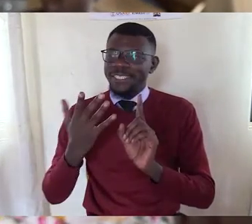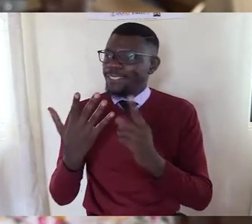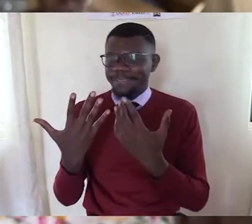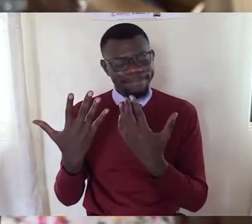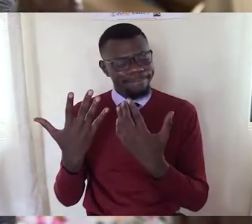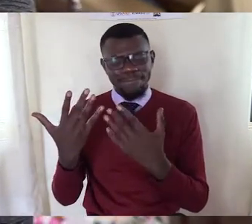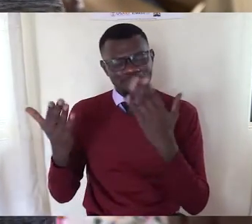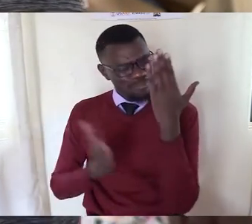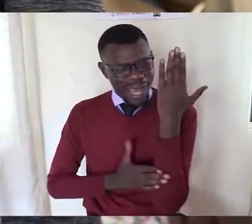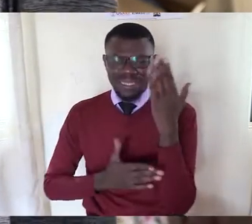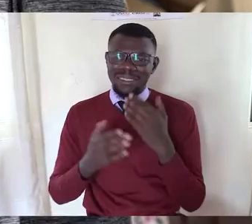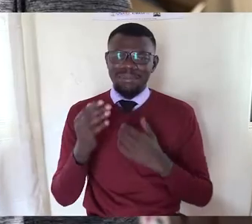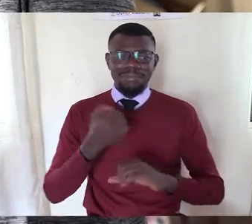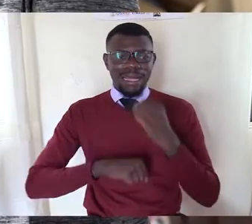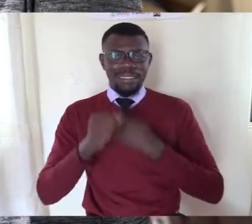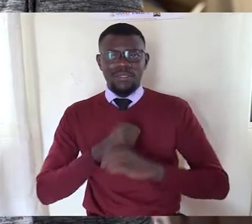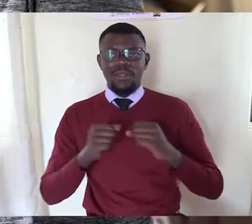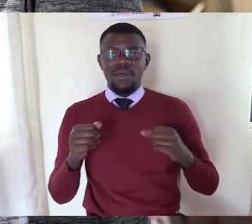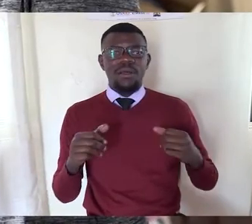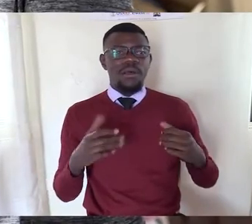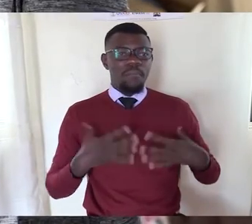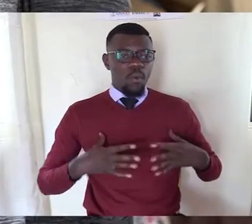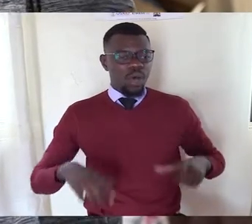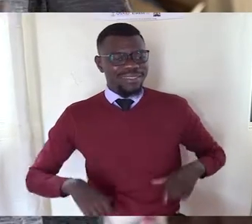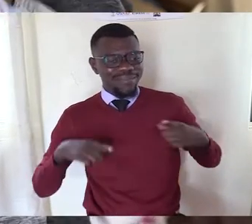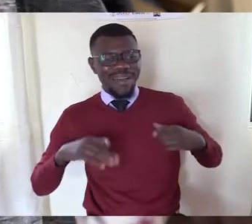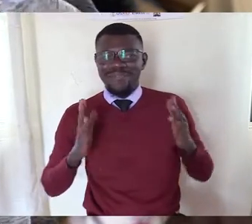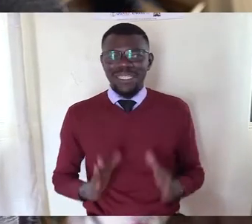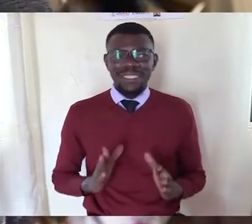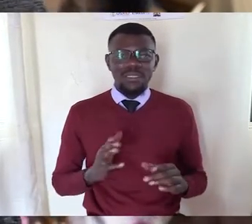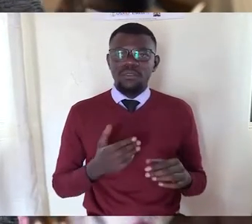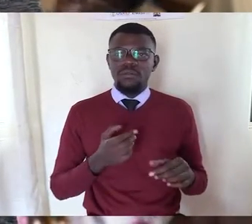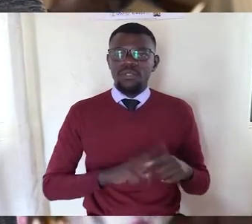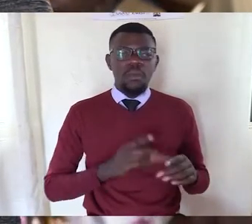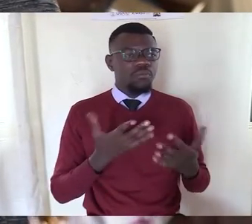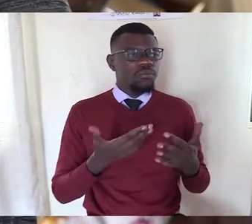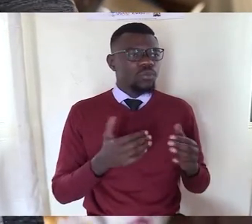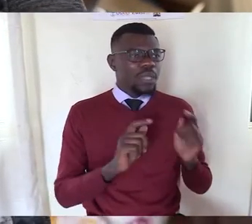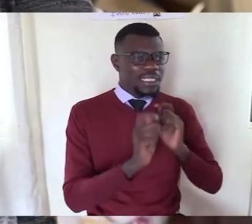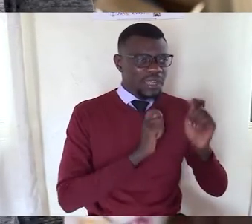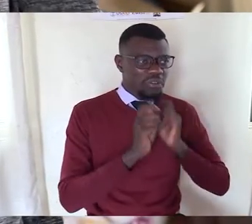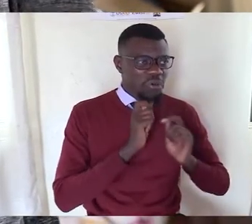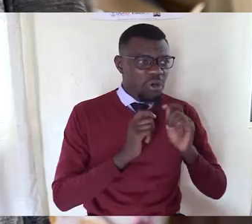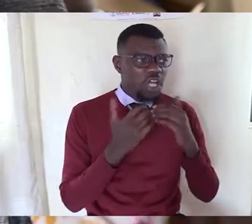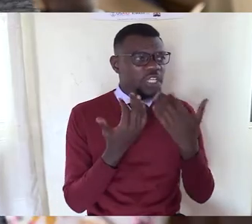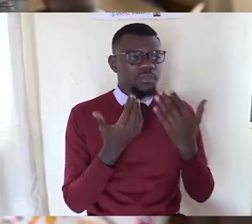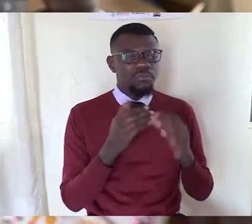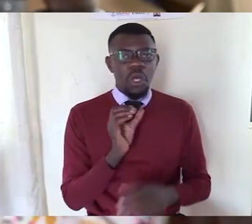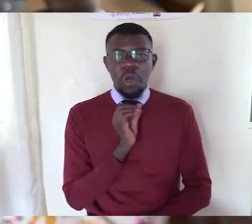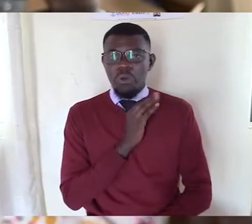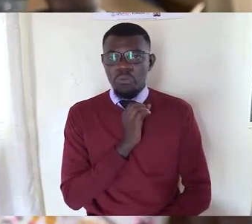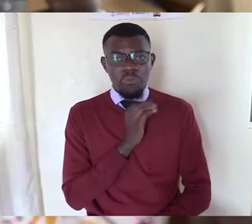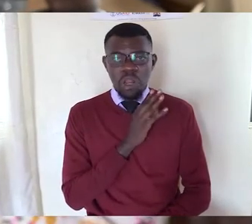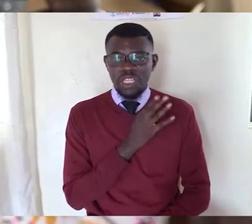best. Most of the survivors interviewed had not filed complaints. When we interviewed the